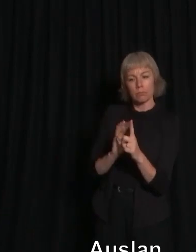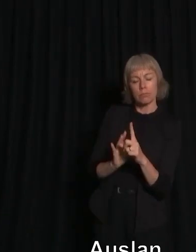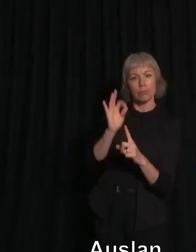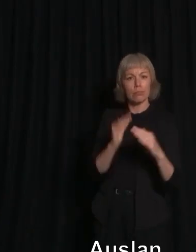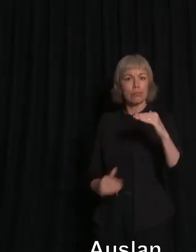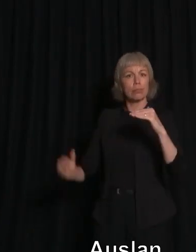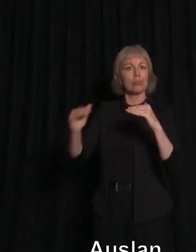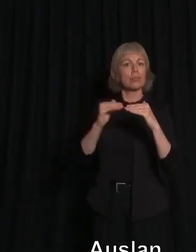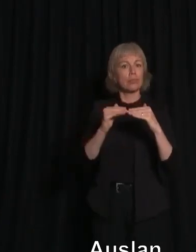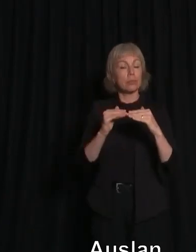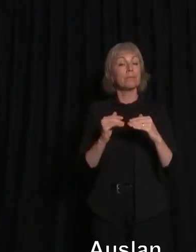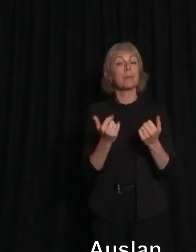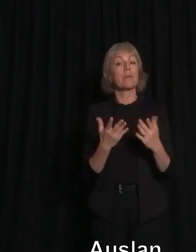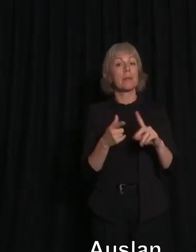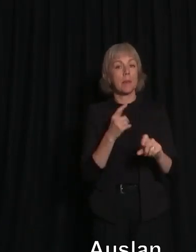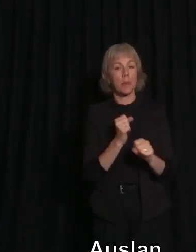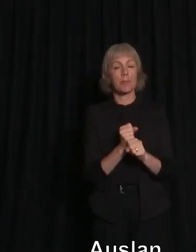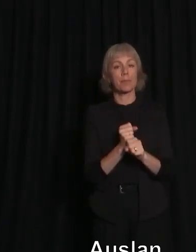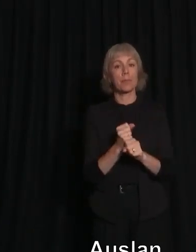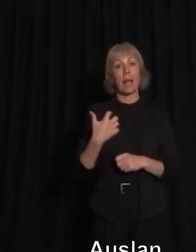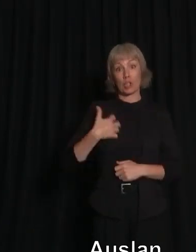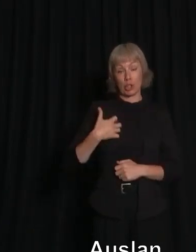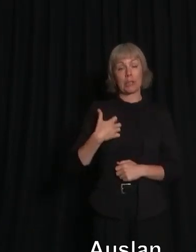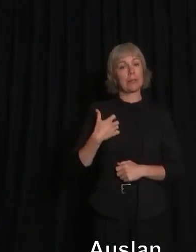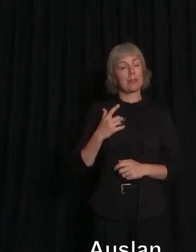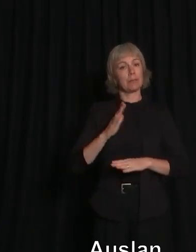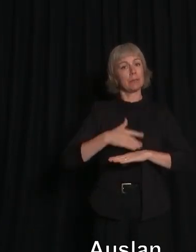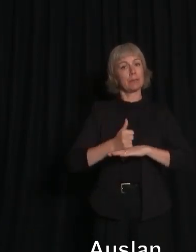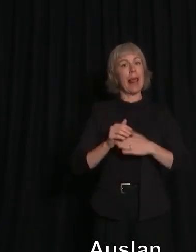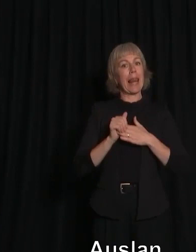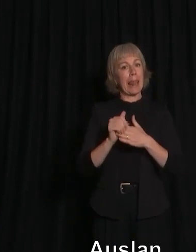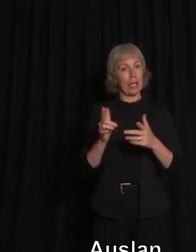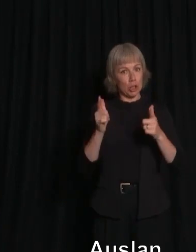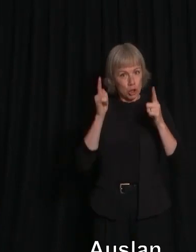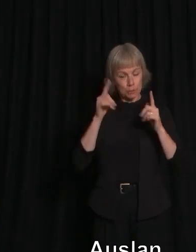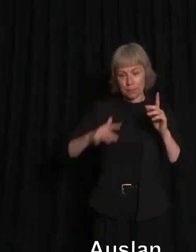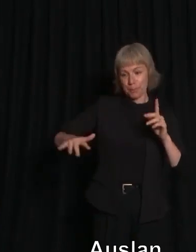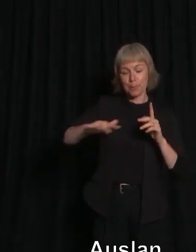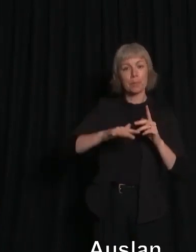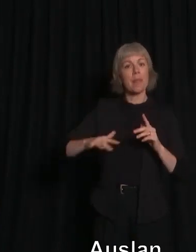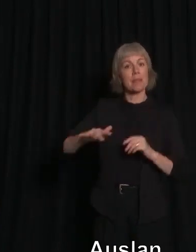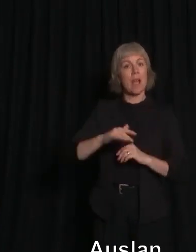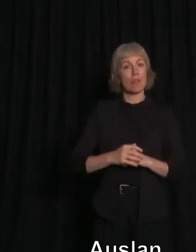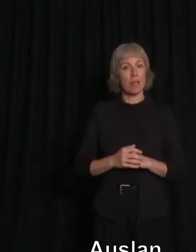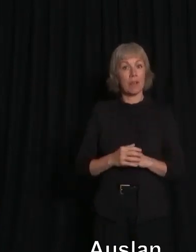As an example, Argentina has taken a leadership role in this area for over 15 years now